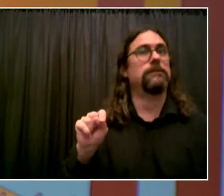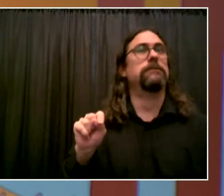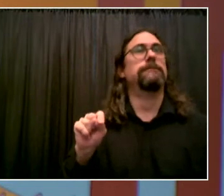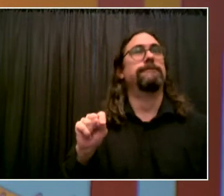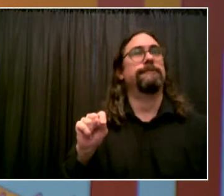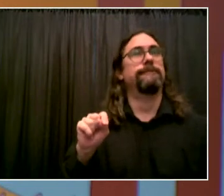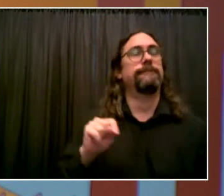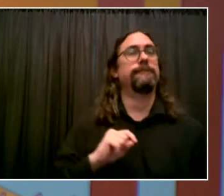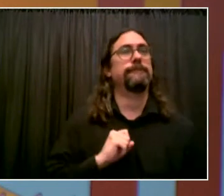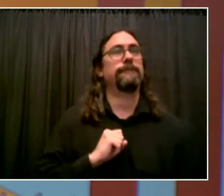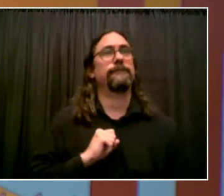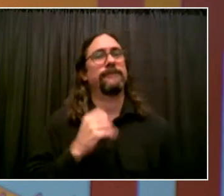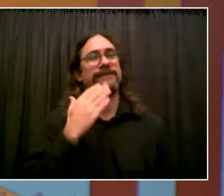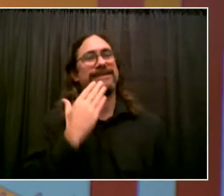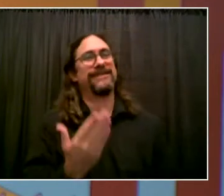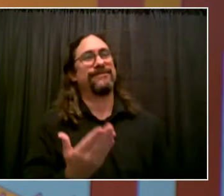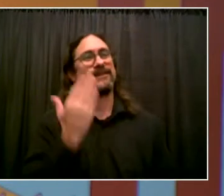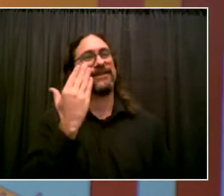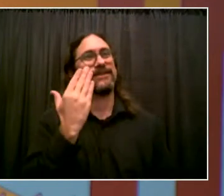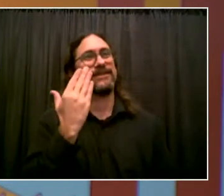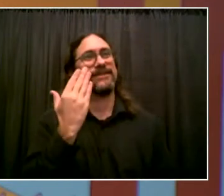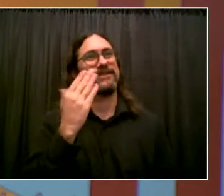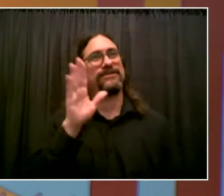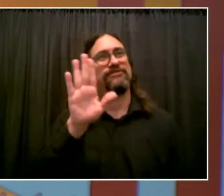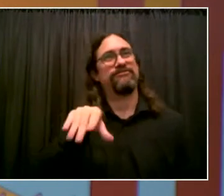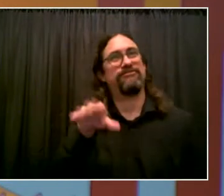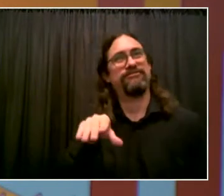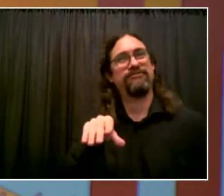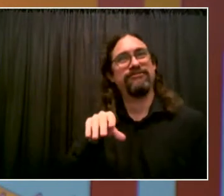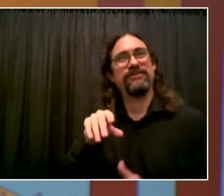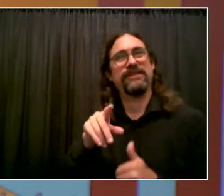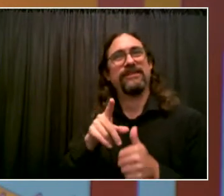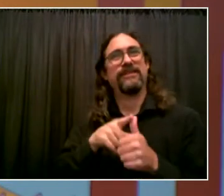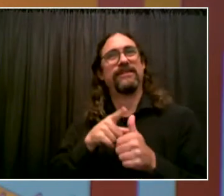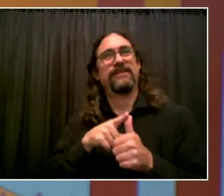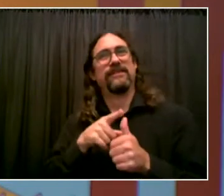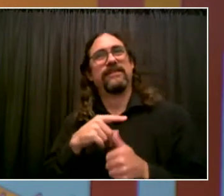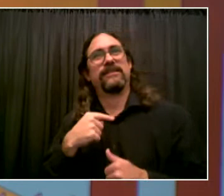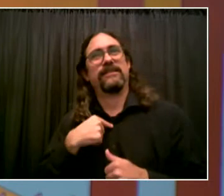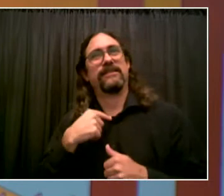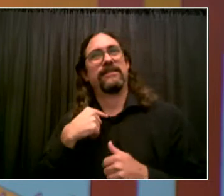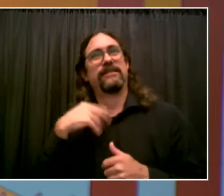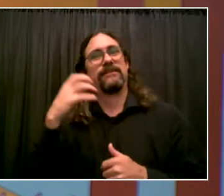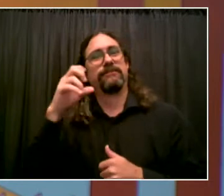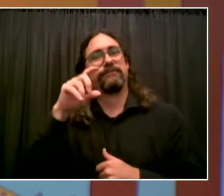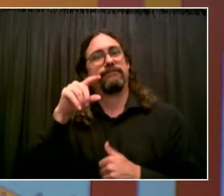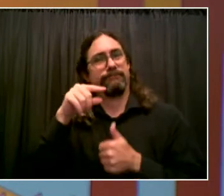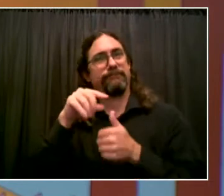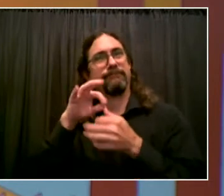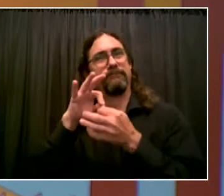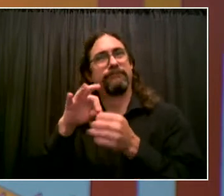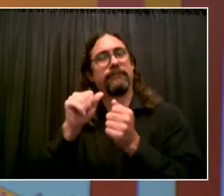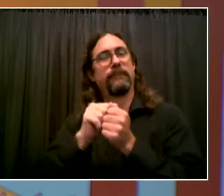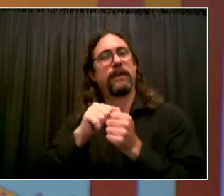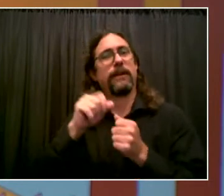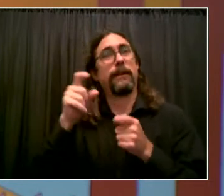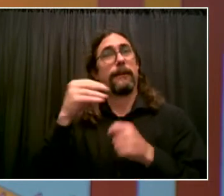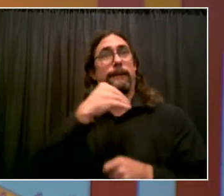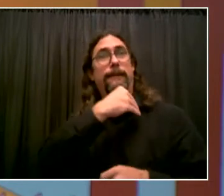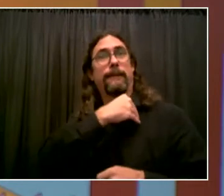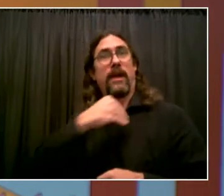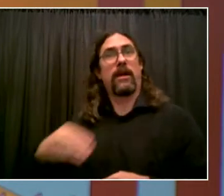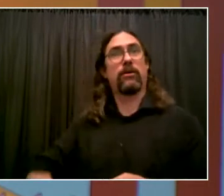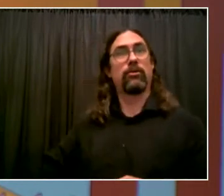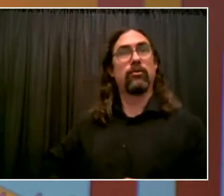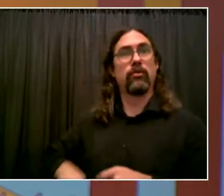report question. It showed that the NYPD arrested just 13 drivers for striking pedestrians